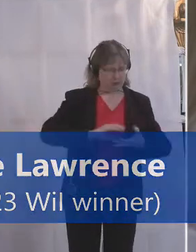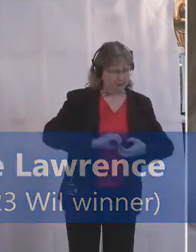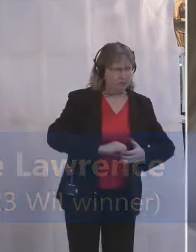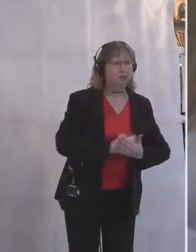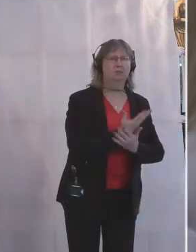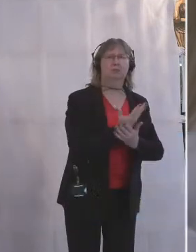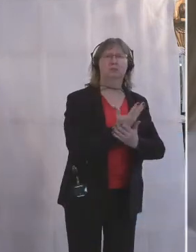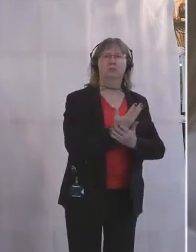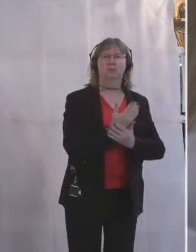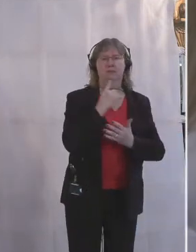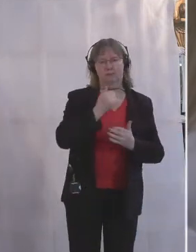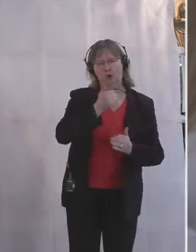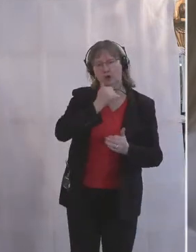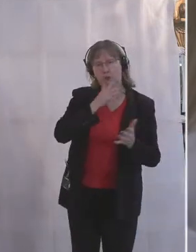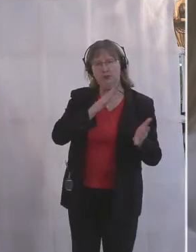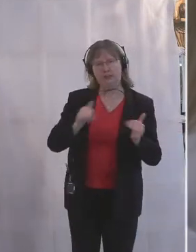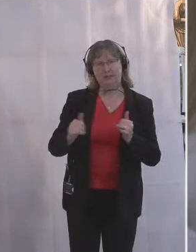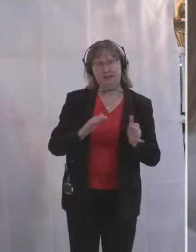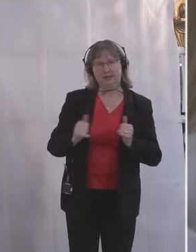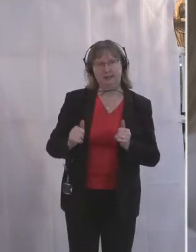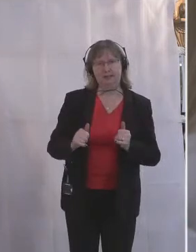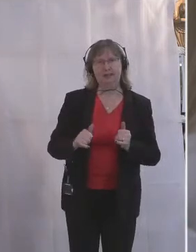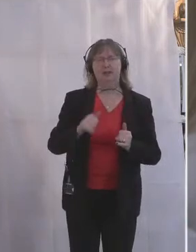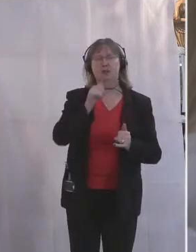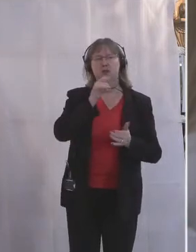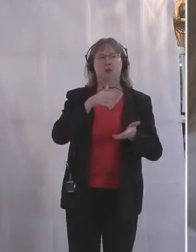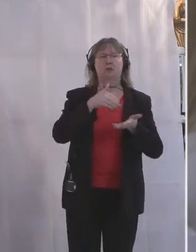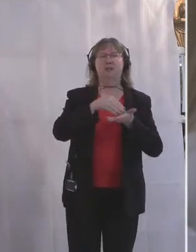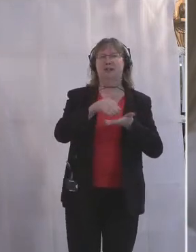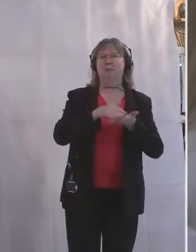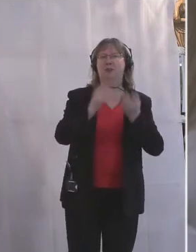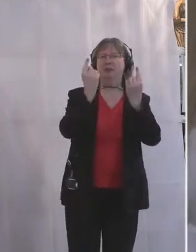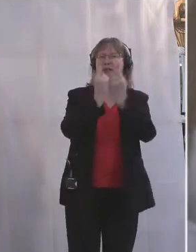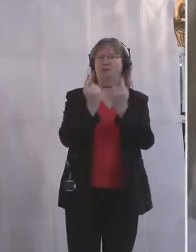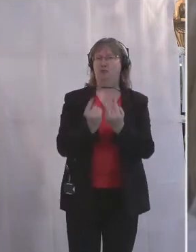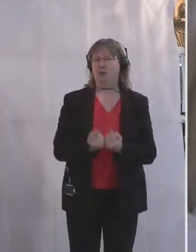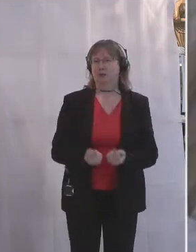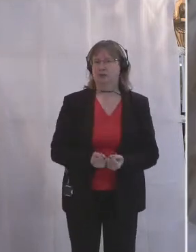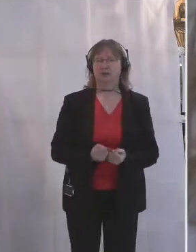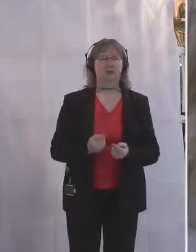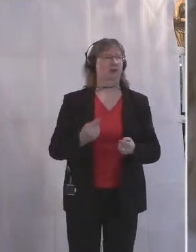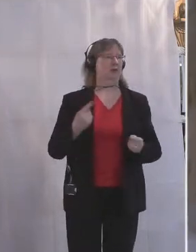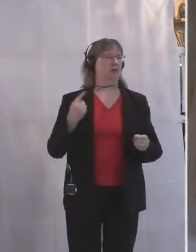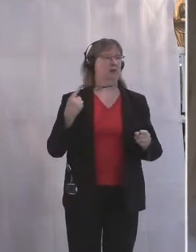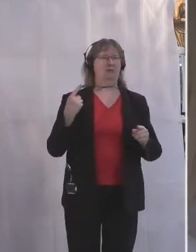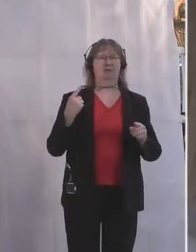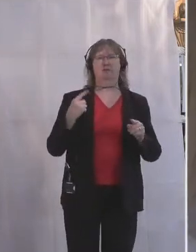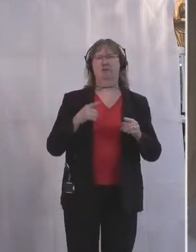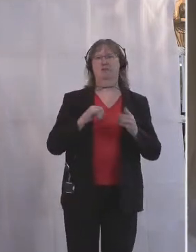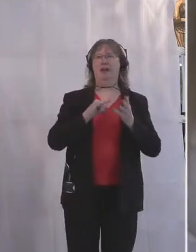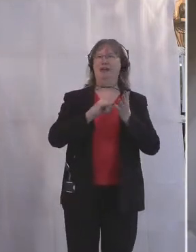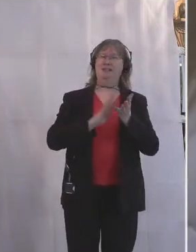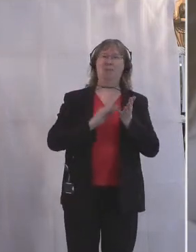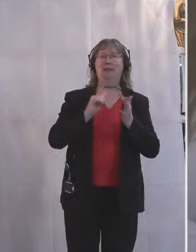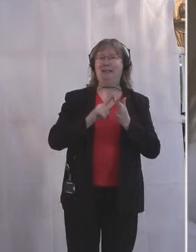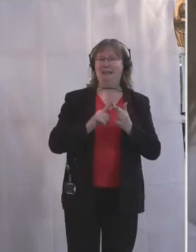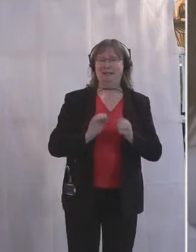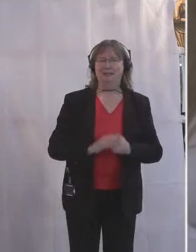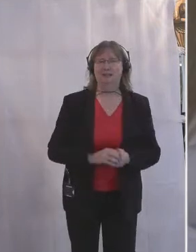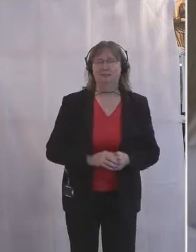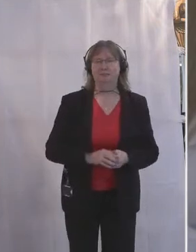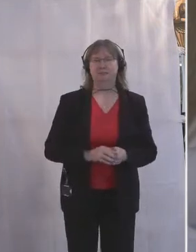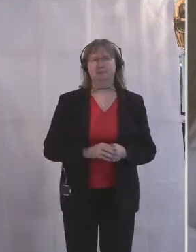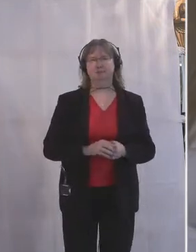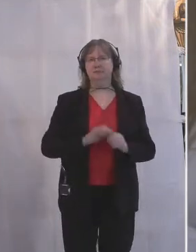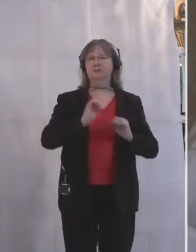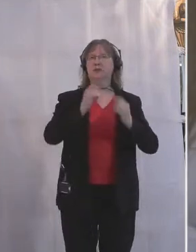environment to do user testing, so we maximize the salability of products for fast-moving consumer goods, SMEs,